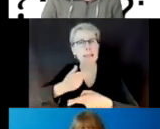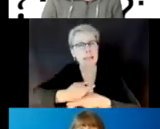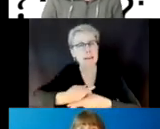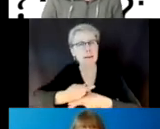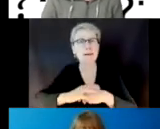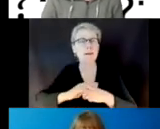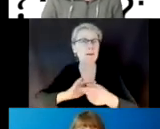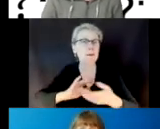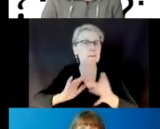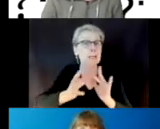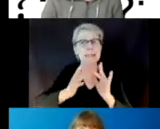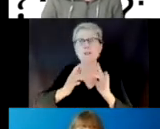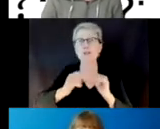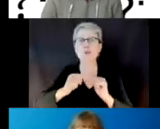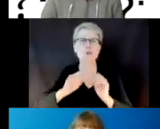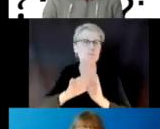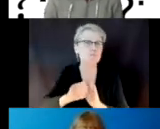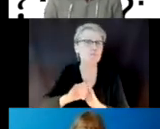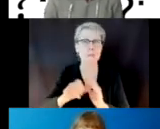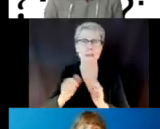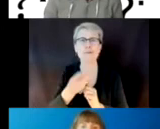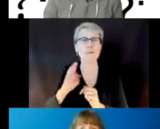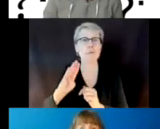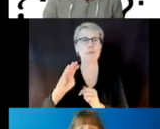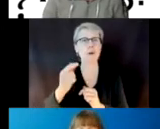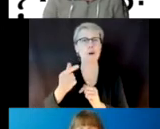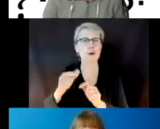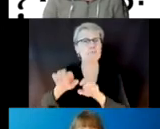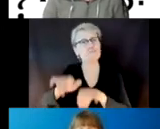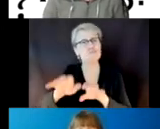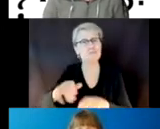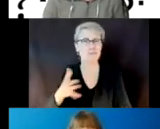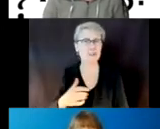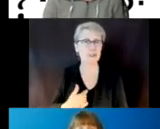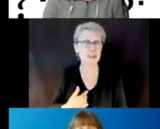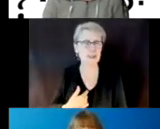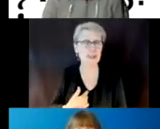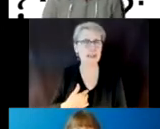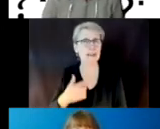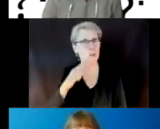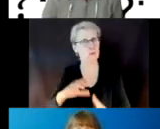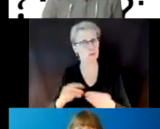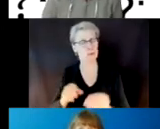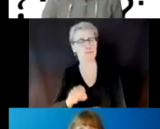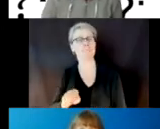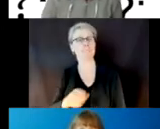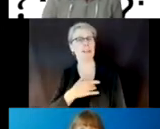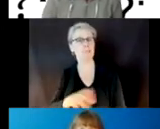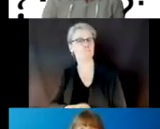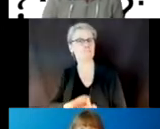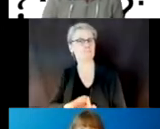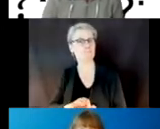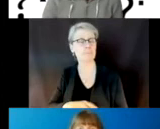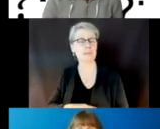identity. I've written a couple of blog posts about that. Those are really important stories to us as humans. I always